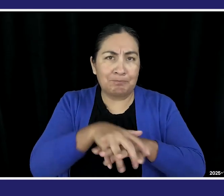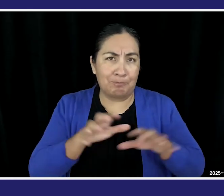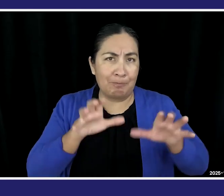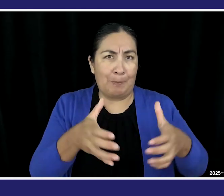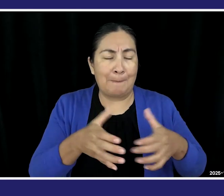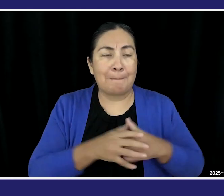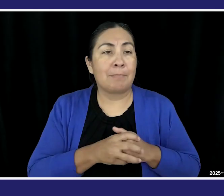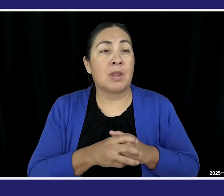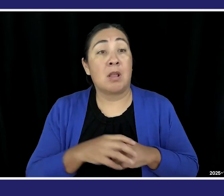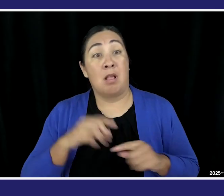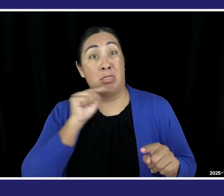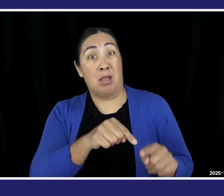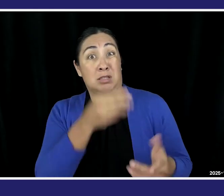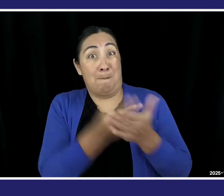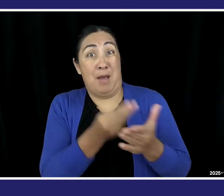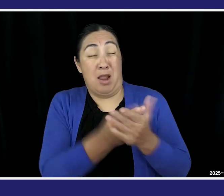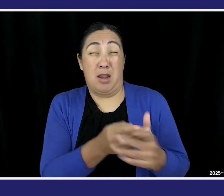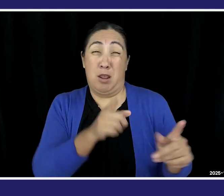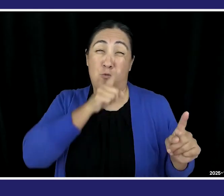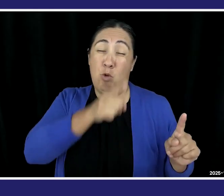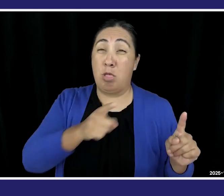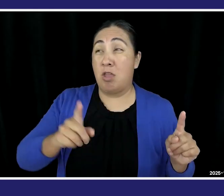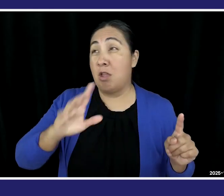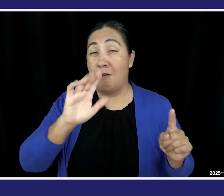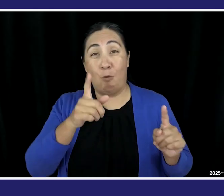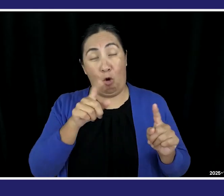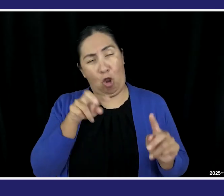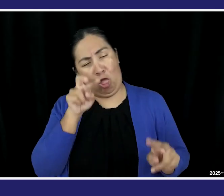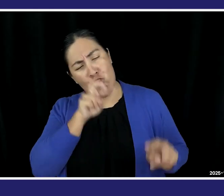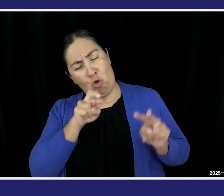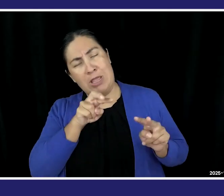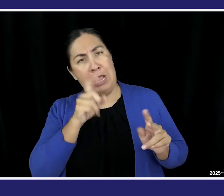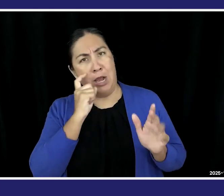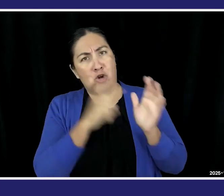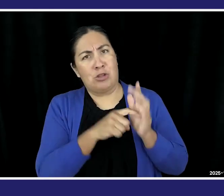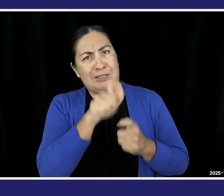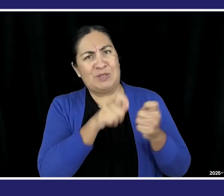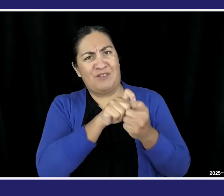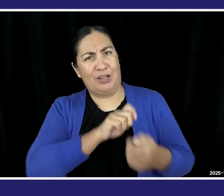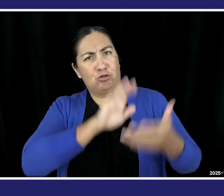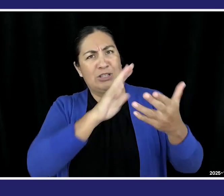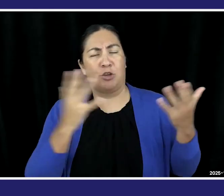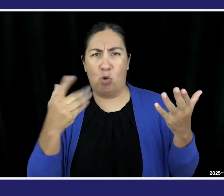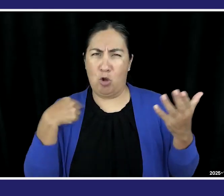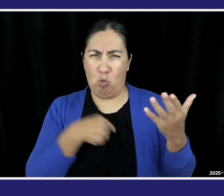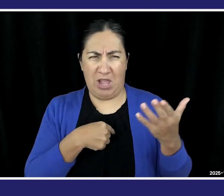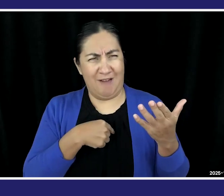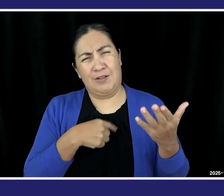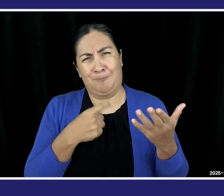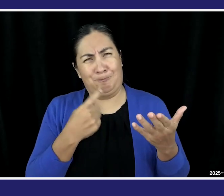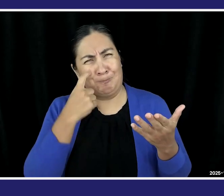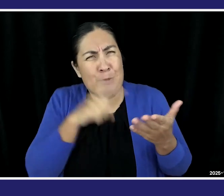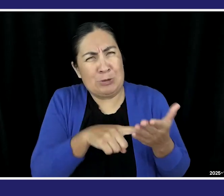just looking at acknowledging and specifically addressing what we have seen as the